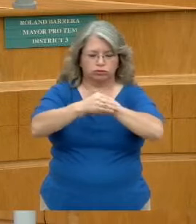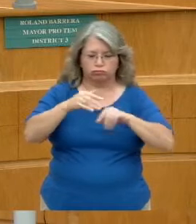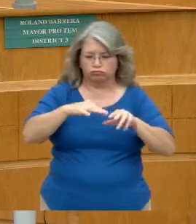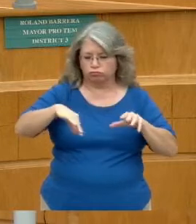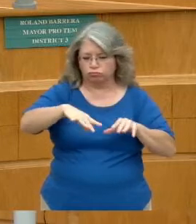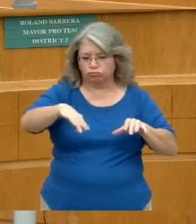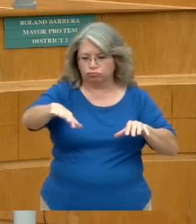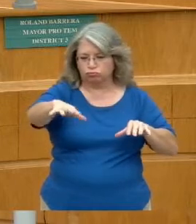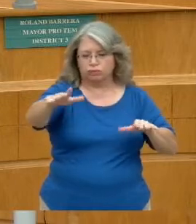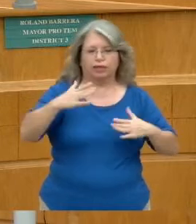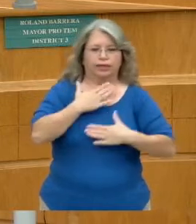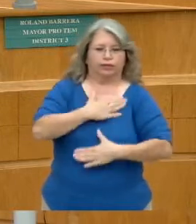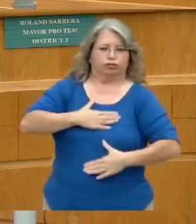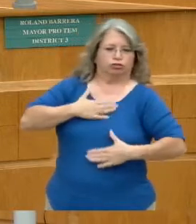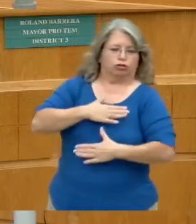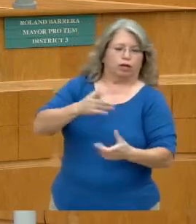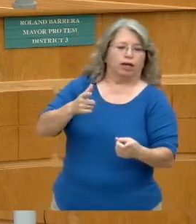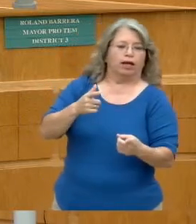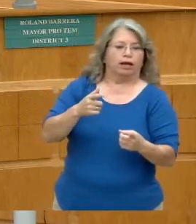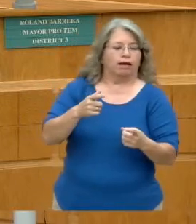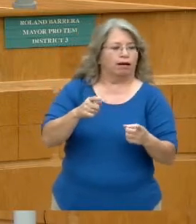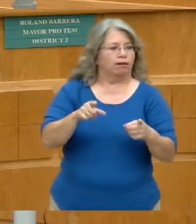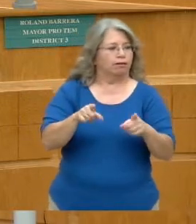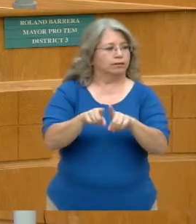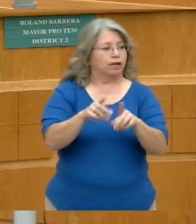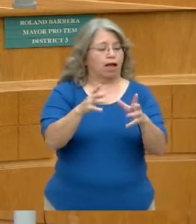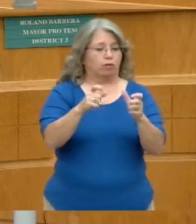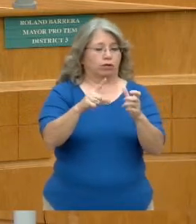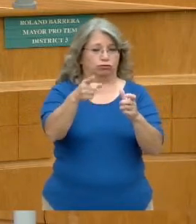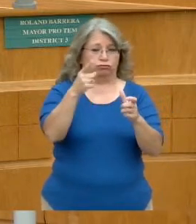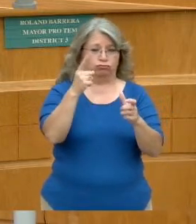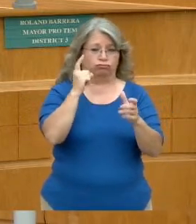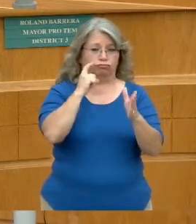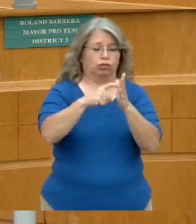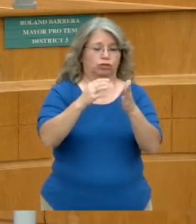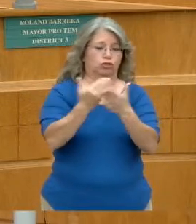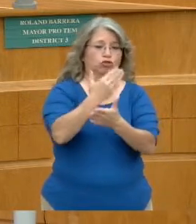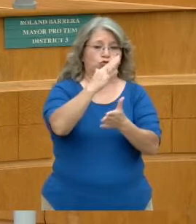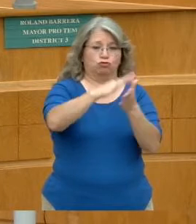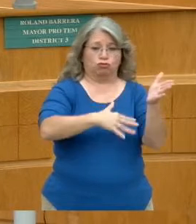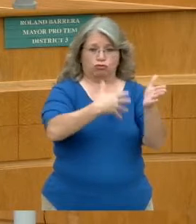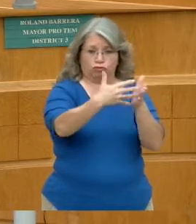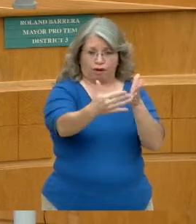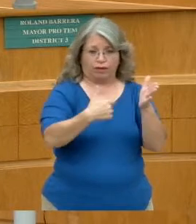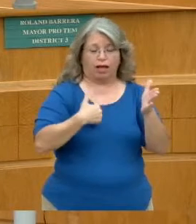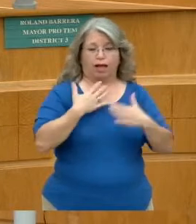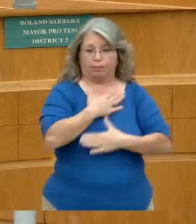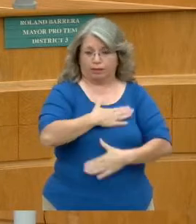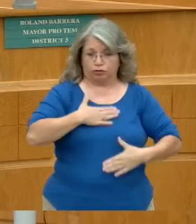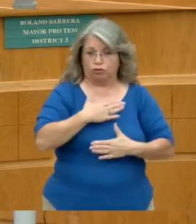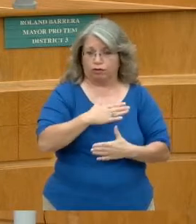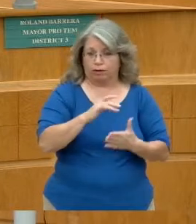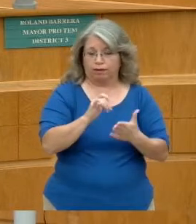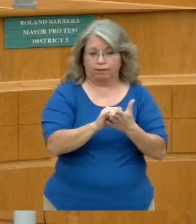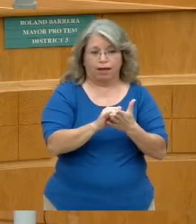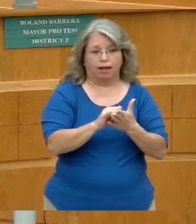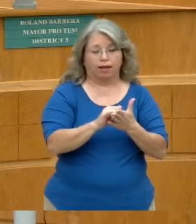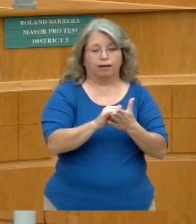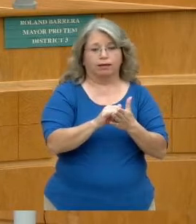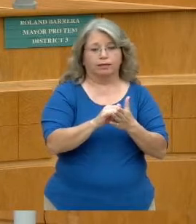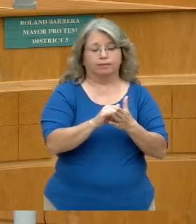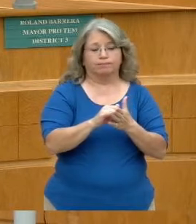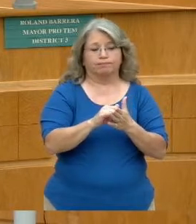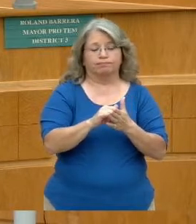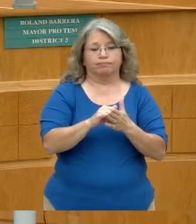I'm enjoying our new graphic that we hope you will spread through your own social media. And that is